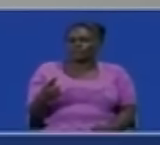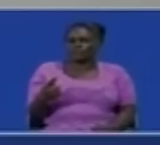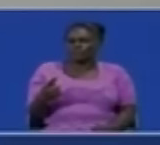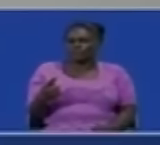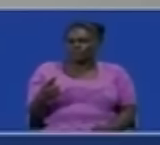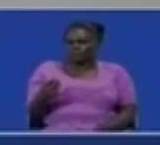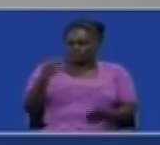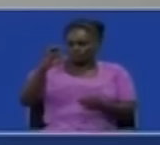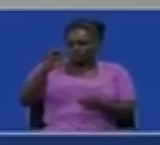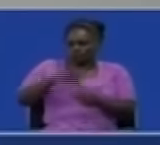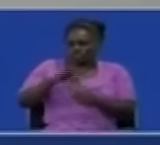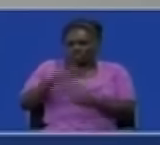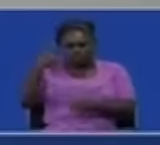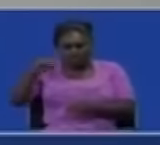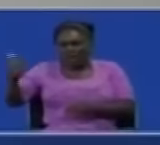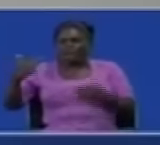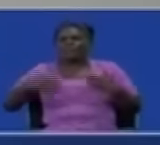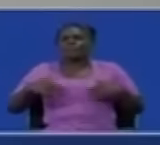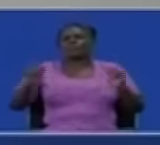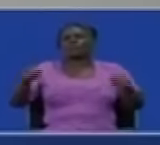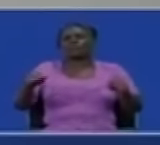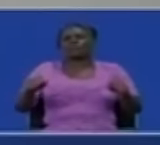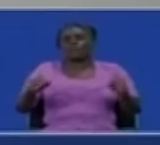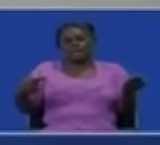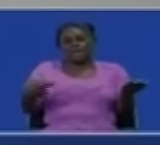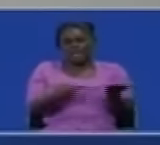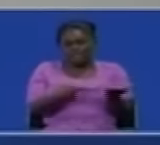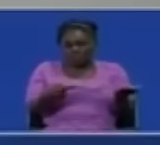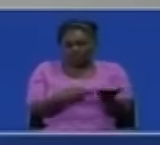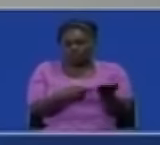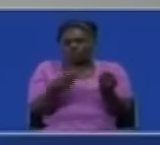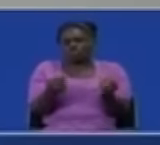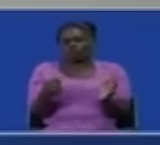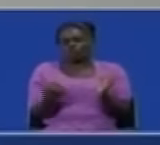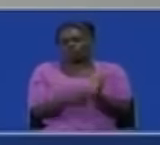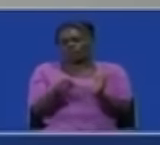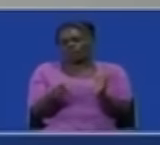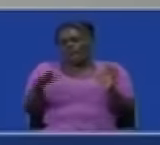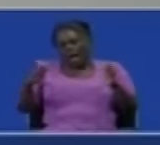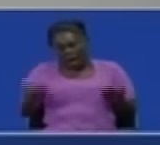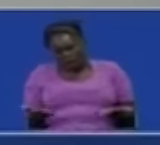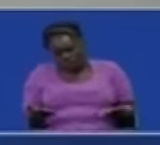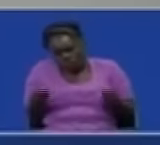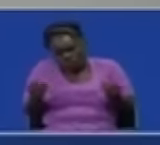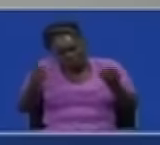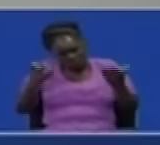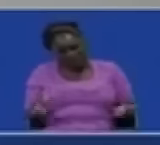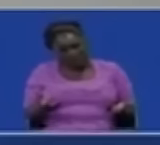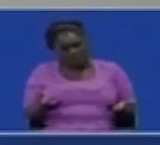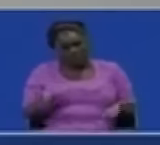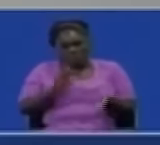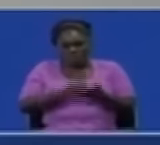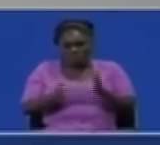and voting on their behalf. The electronic system came to cure that. How does it do that? Without